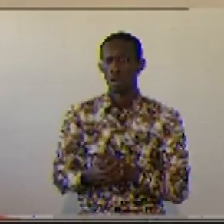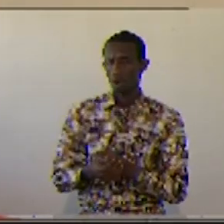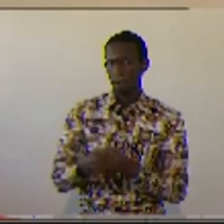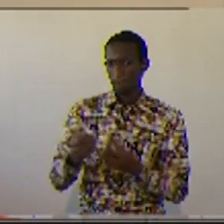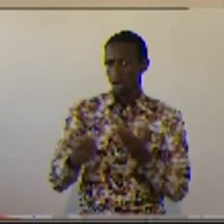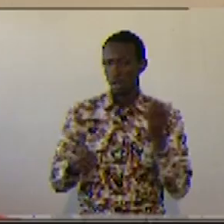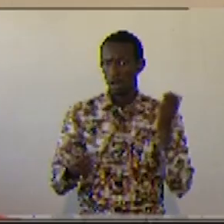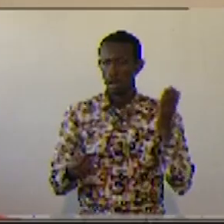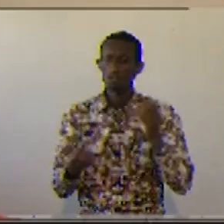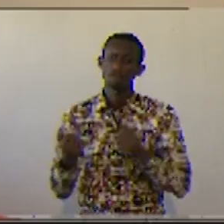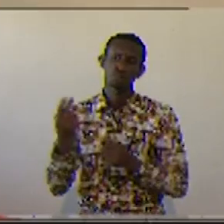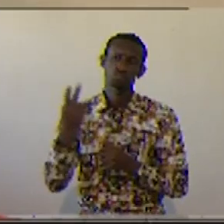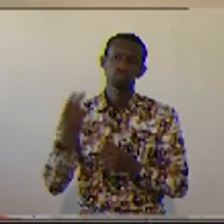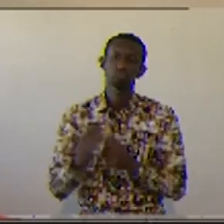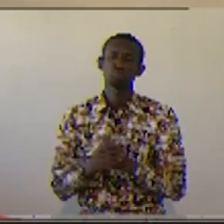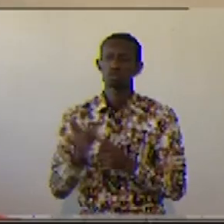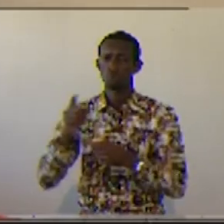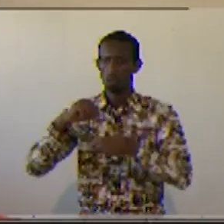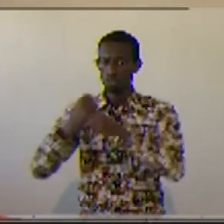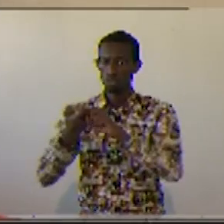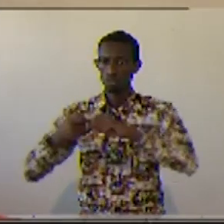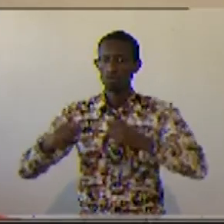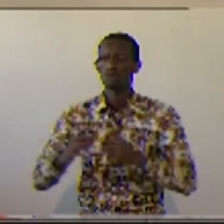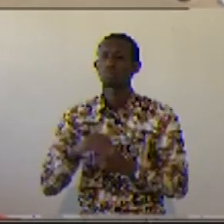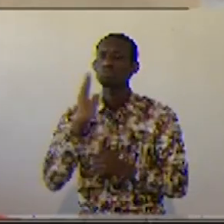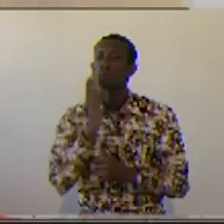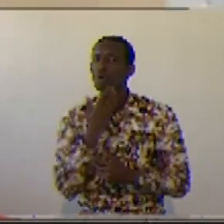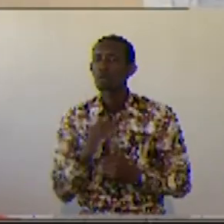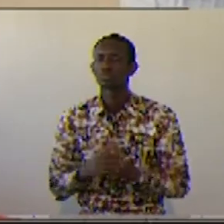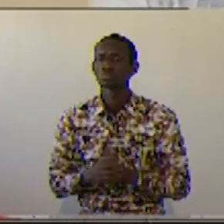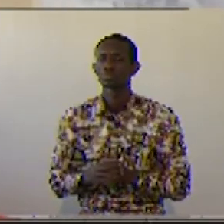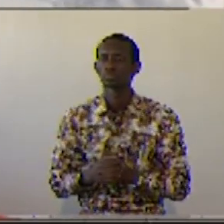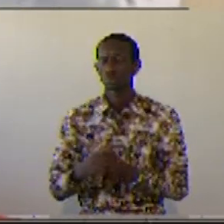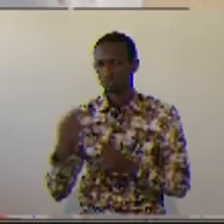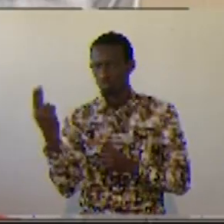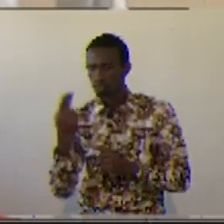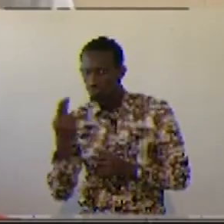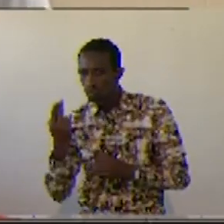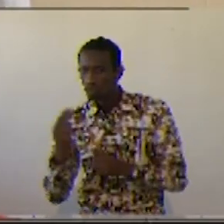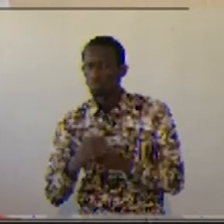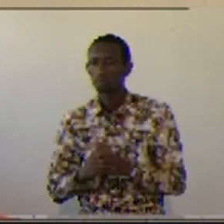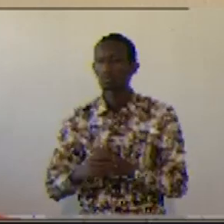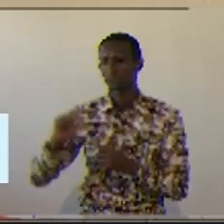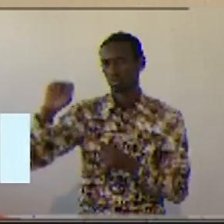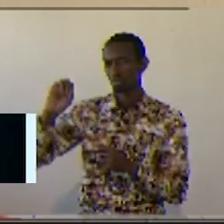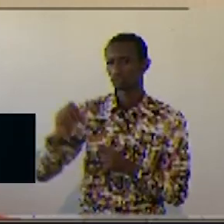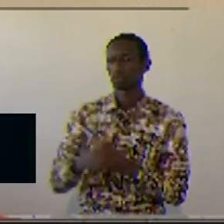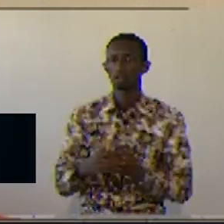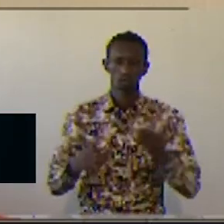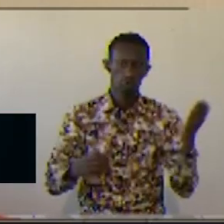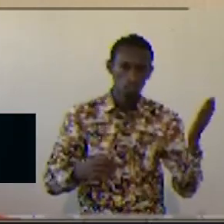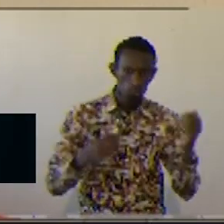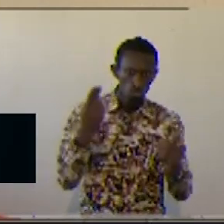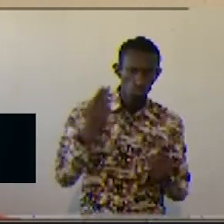and we produce water. So this is the nitrate ion, 2 nitrate ions and 2 nitrate ions,